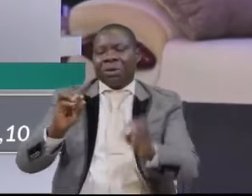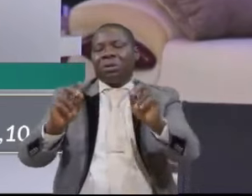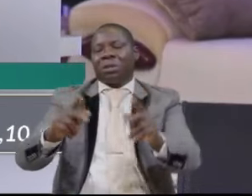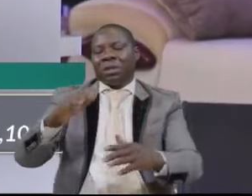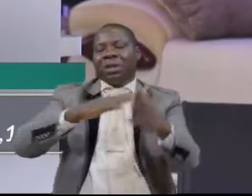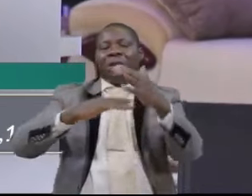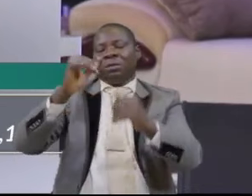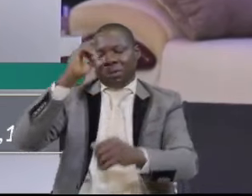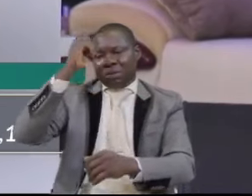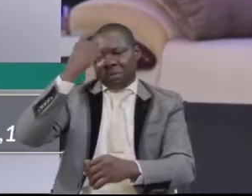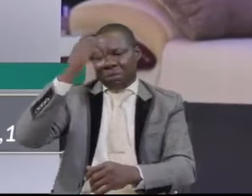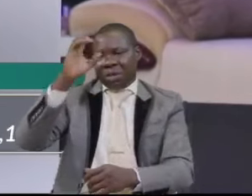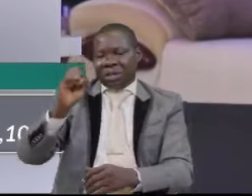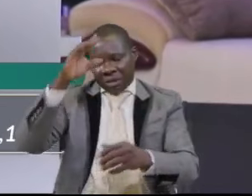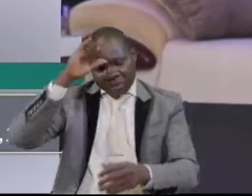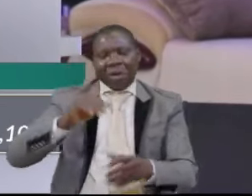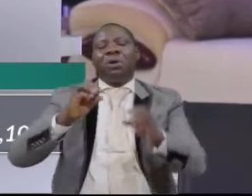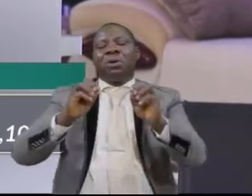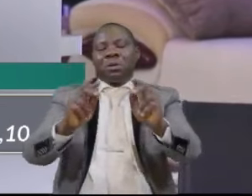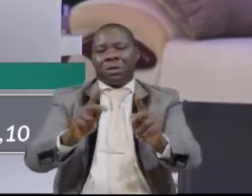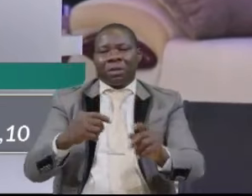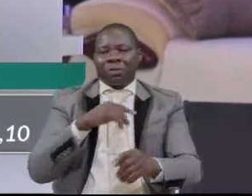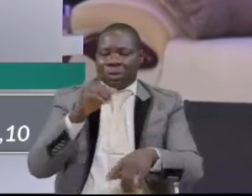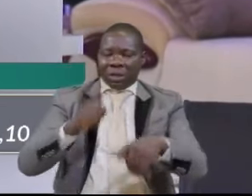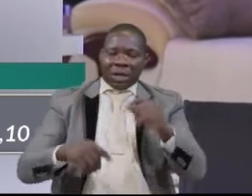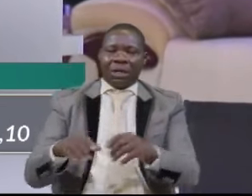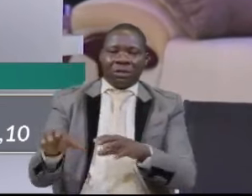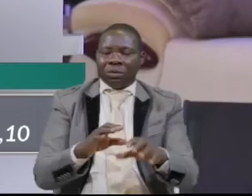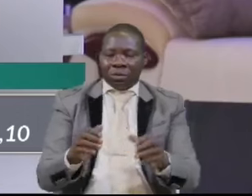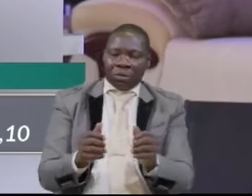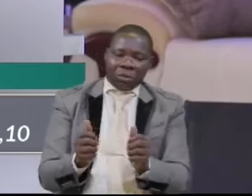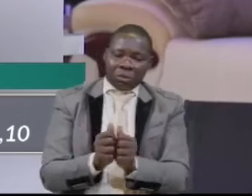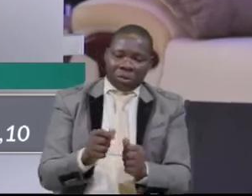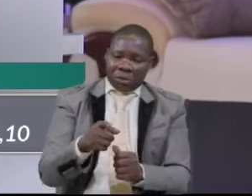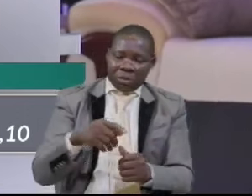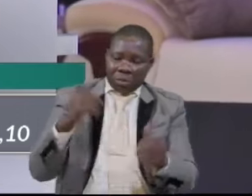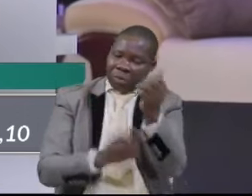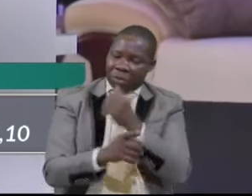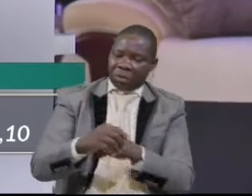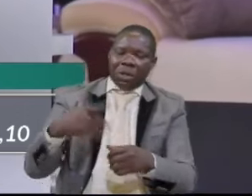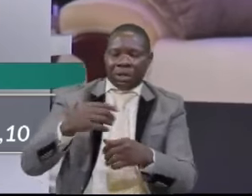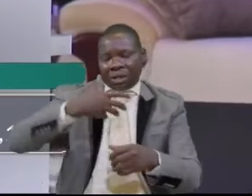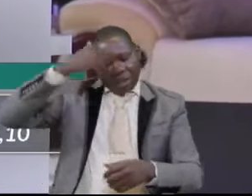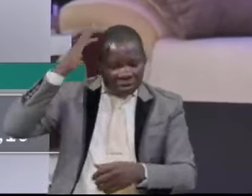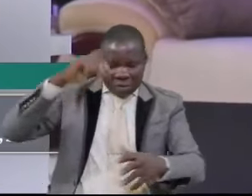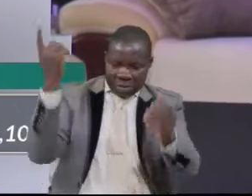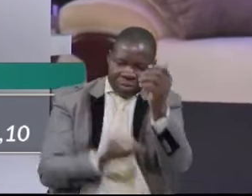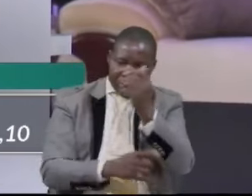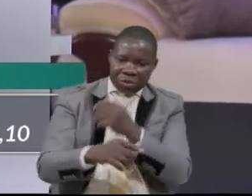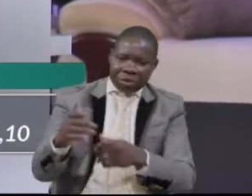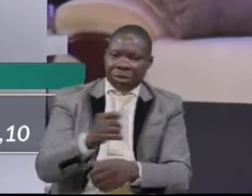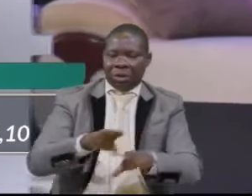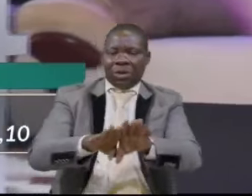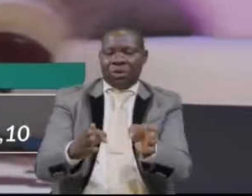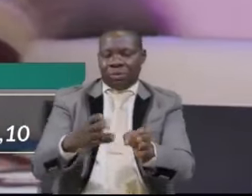The lions, we cannot deal with you, the lions will deal with you. And then he opened the door, he opened the windows of